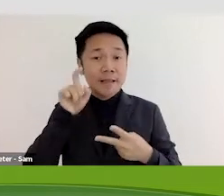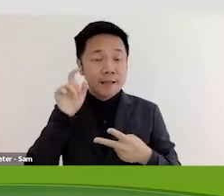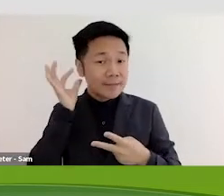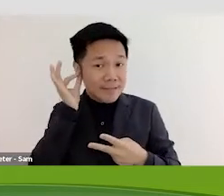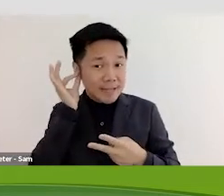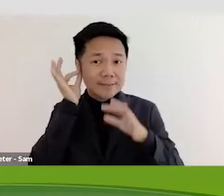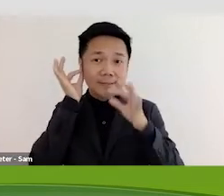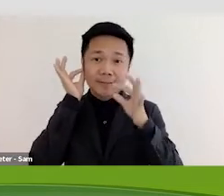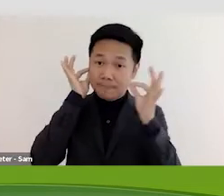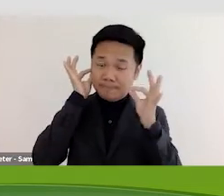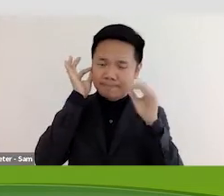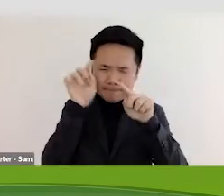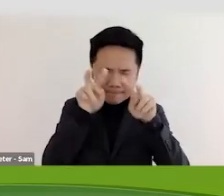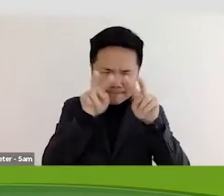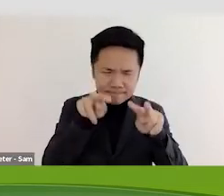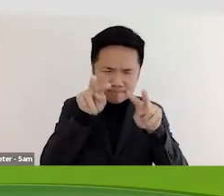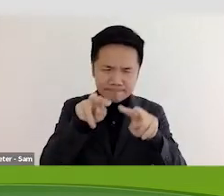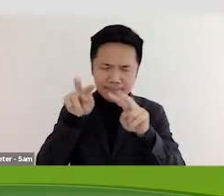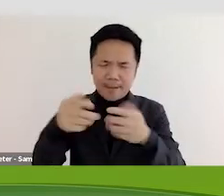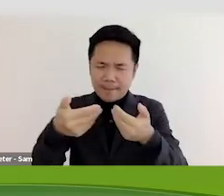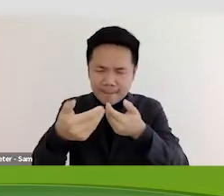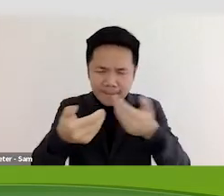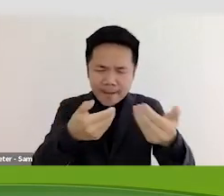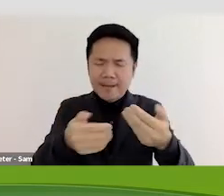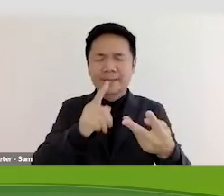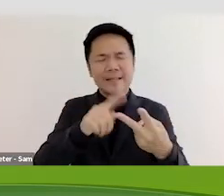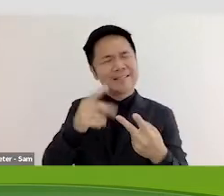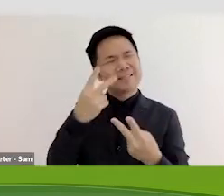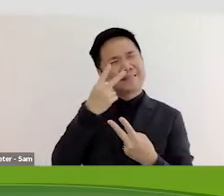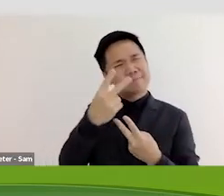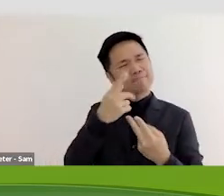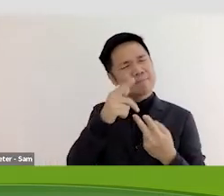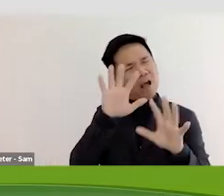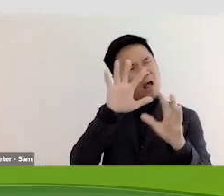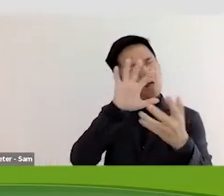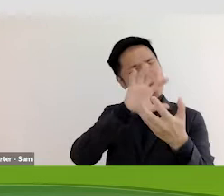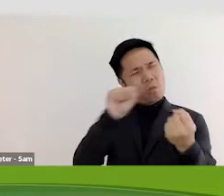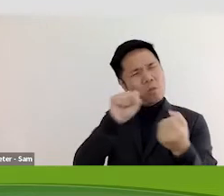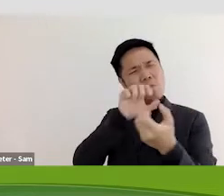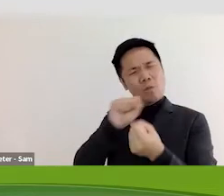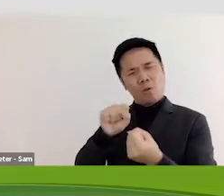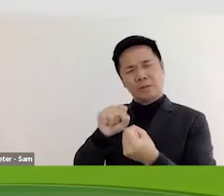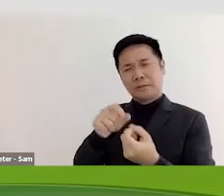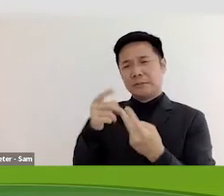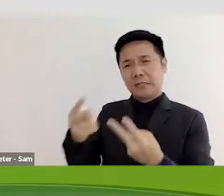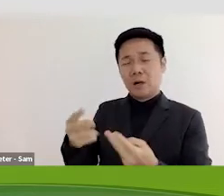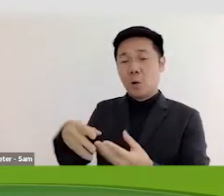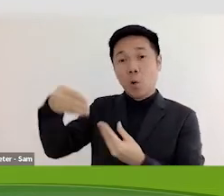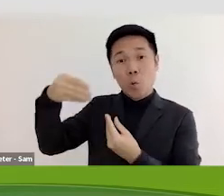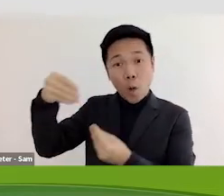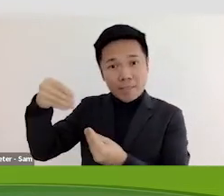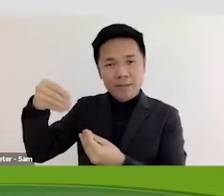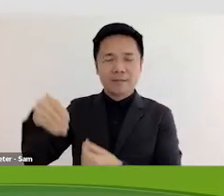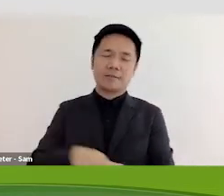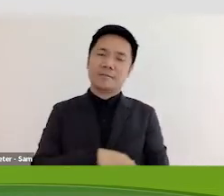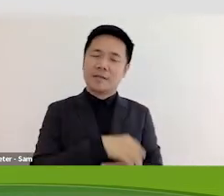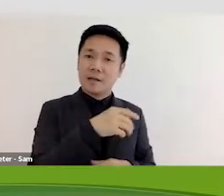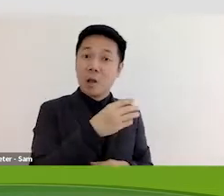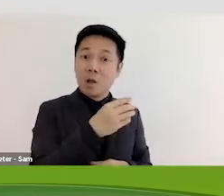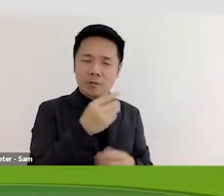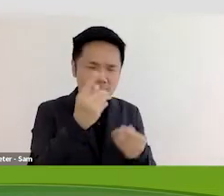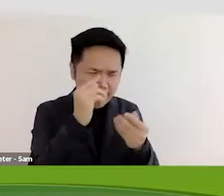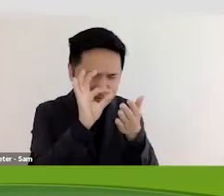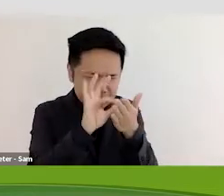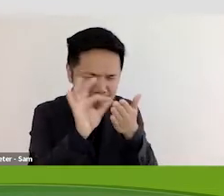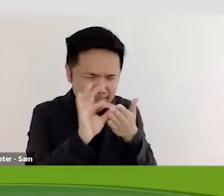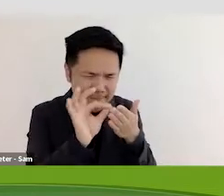data to understand the impacts of climate change and disasters using quantitative and qualitative methods to understand